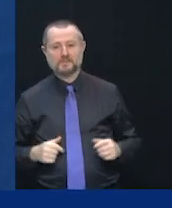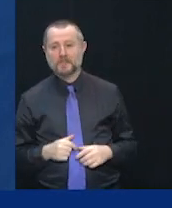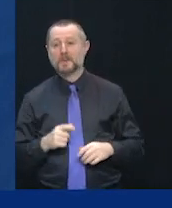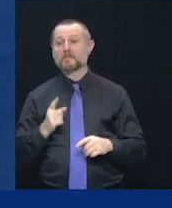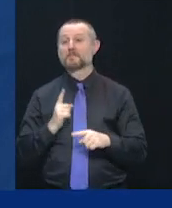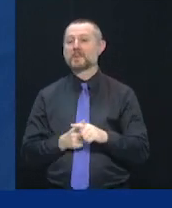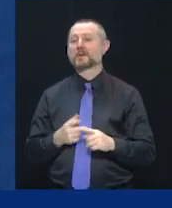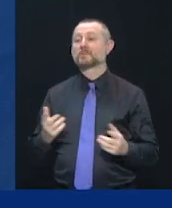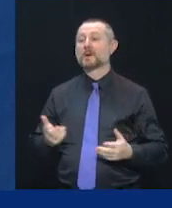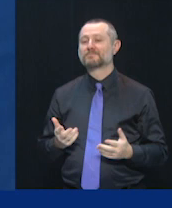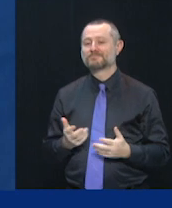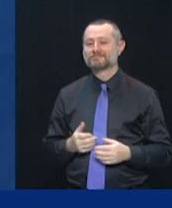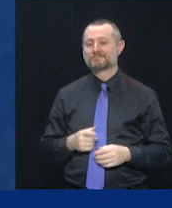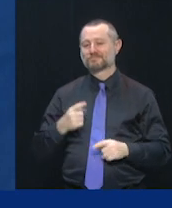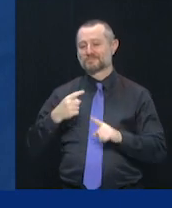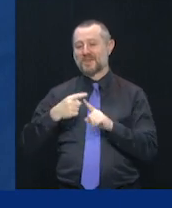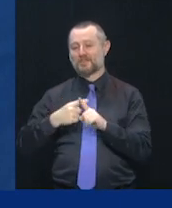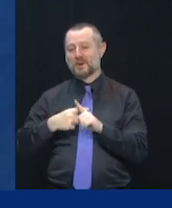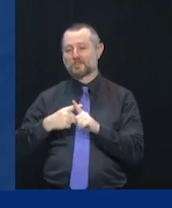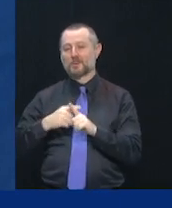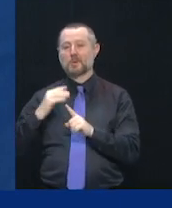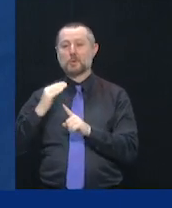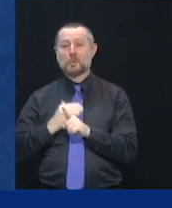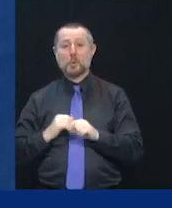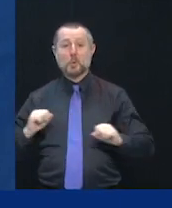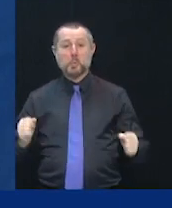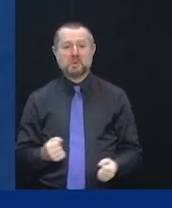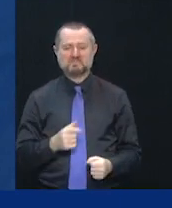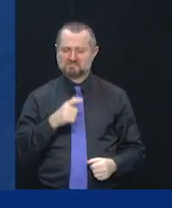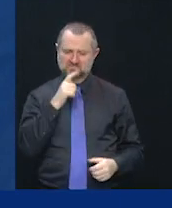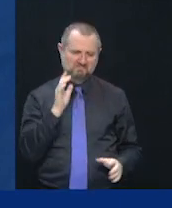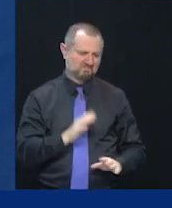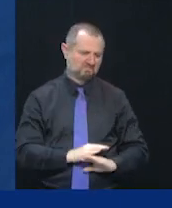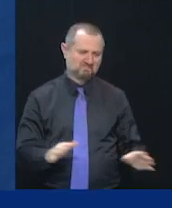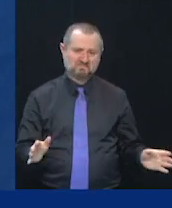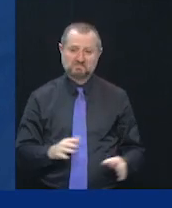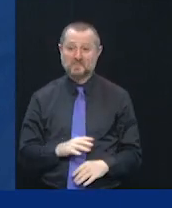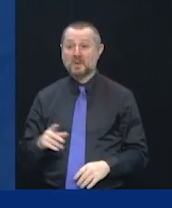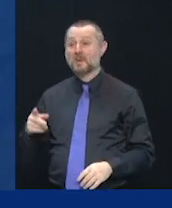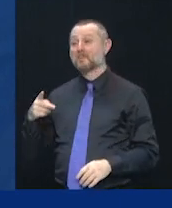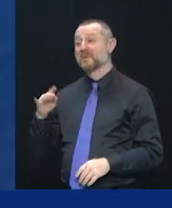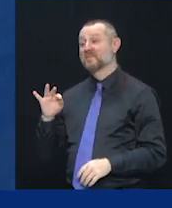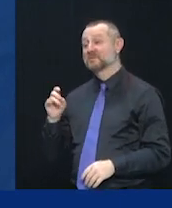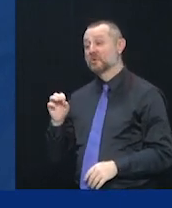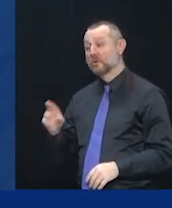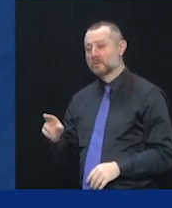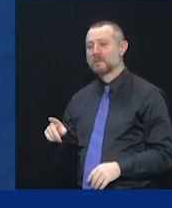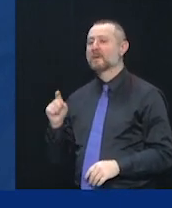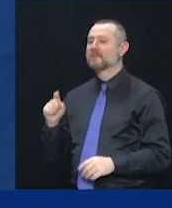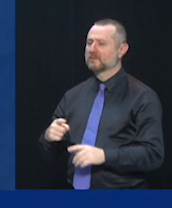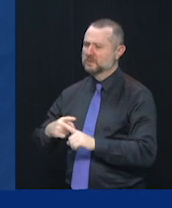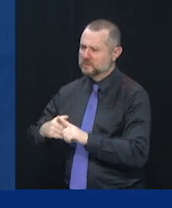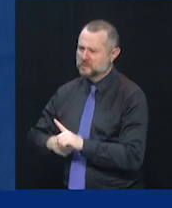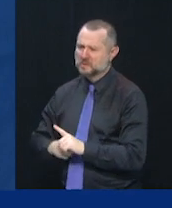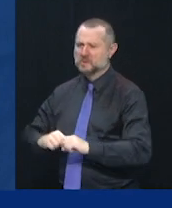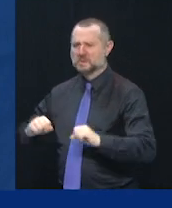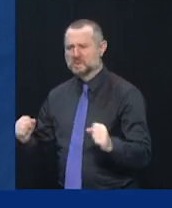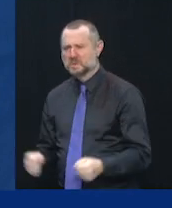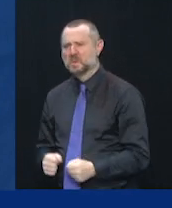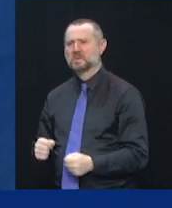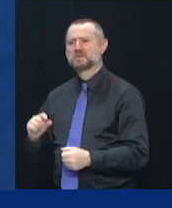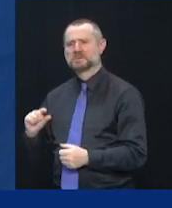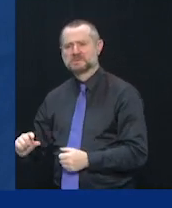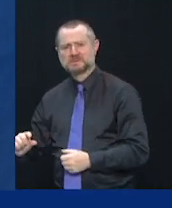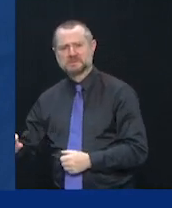require the cold storage chain that Pfizer requires. Pfizer